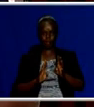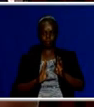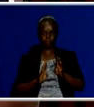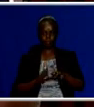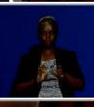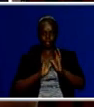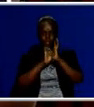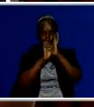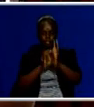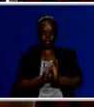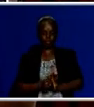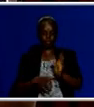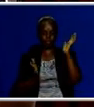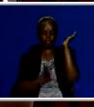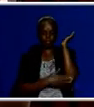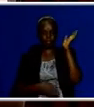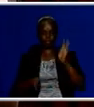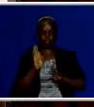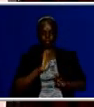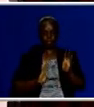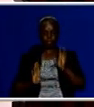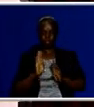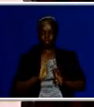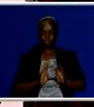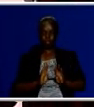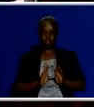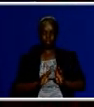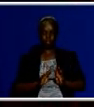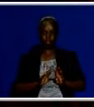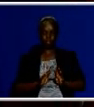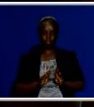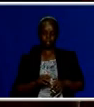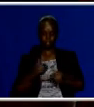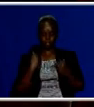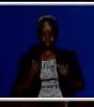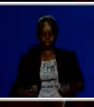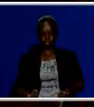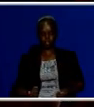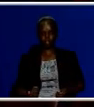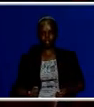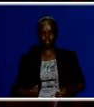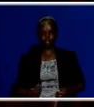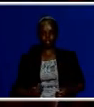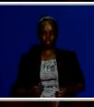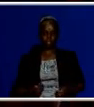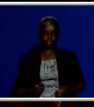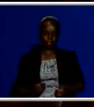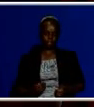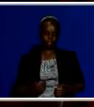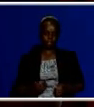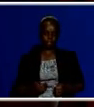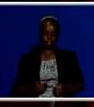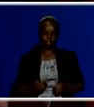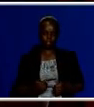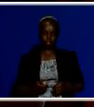An example of a bad habit is a child putting things in his or her